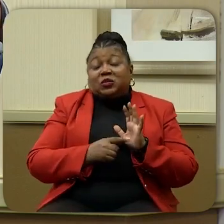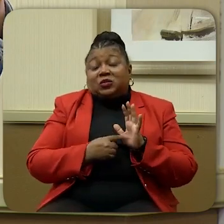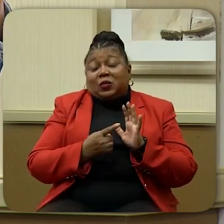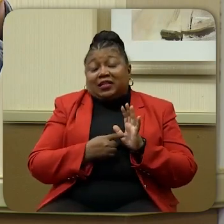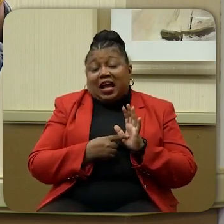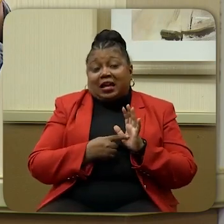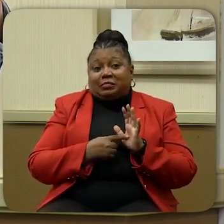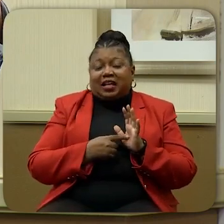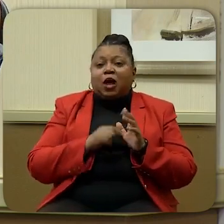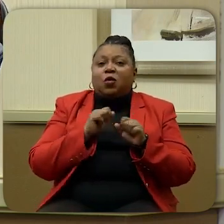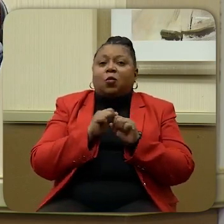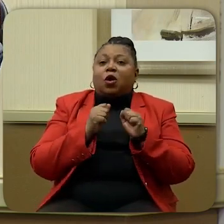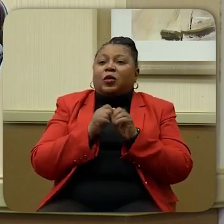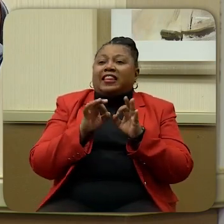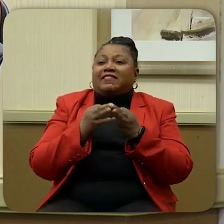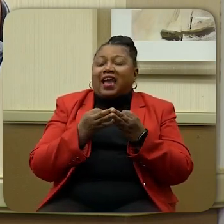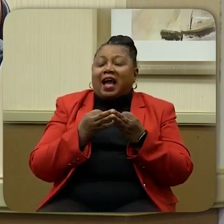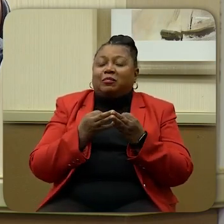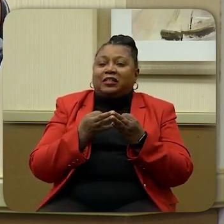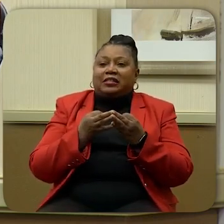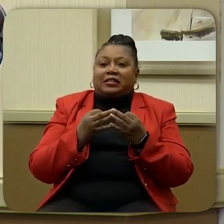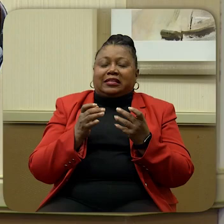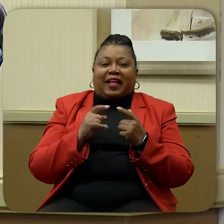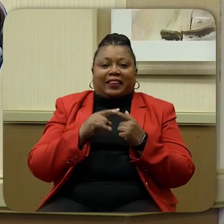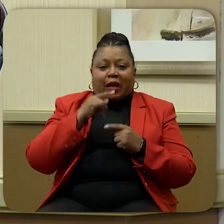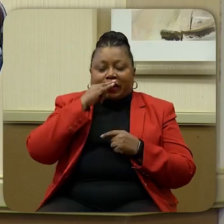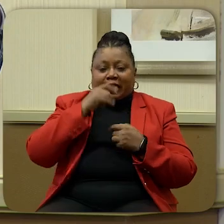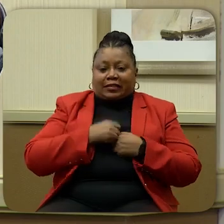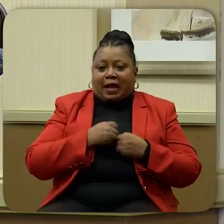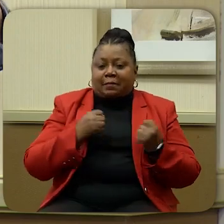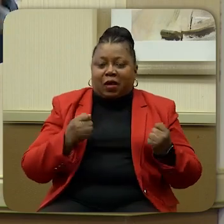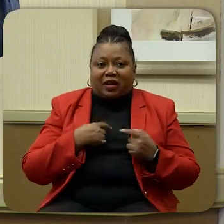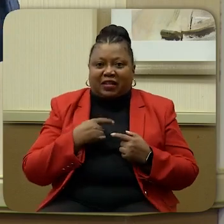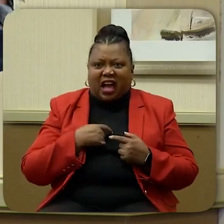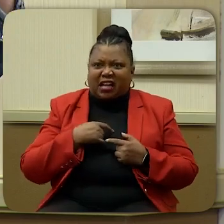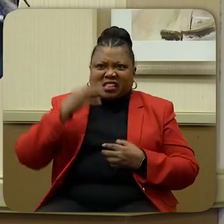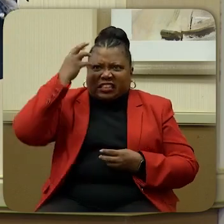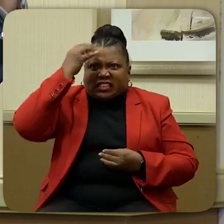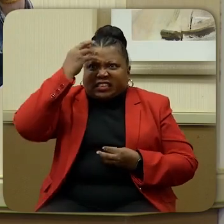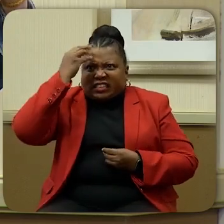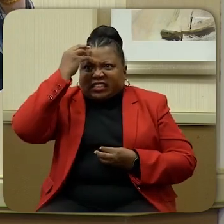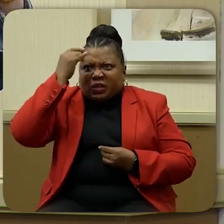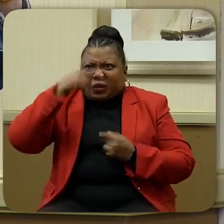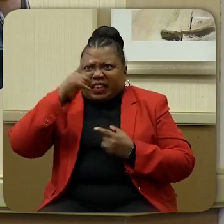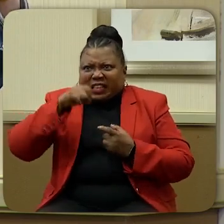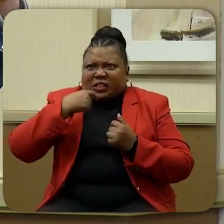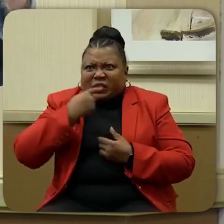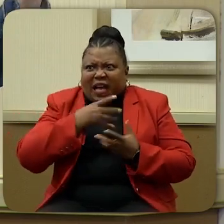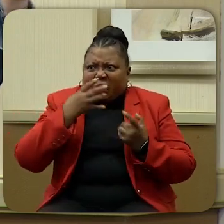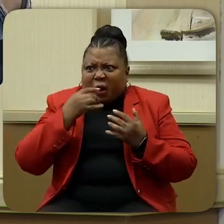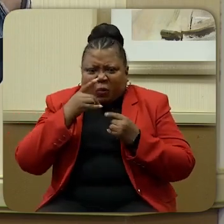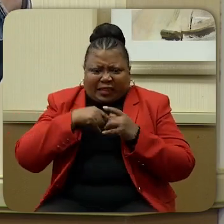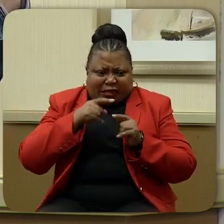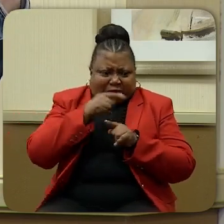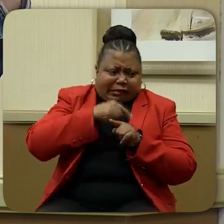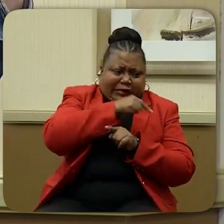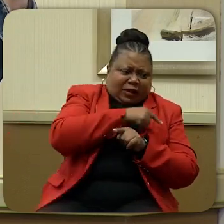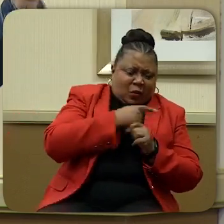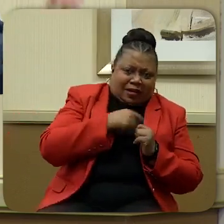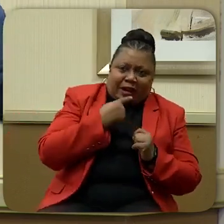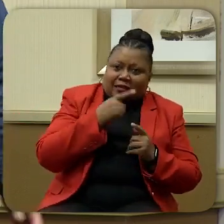sometimes I work with families that are like, their kid comes out and then they're like racking their brain of all the things that they maybe said or didn't